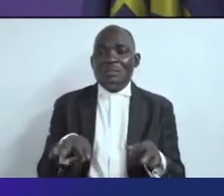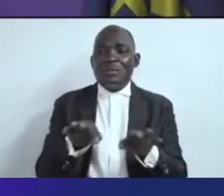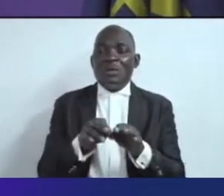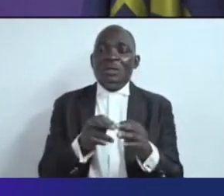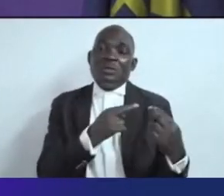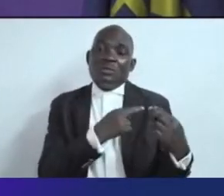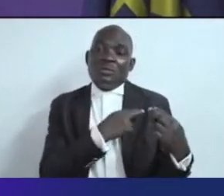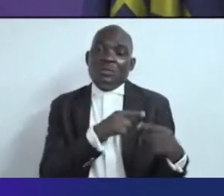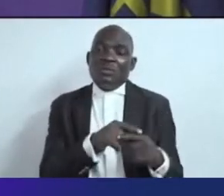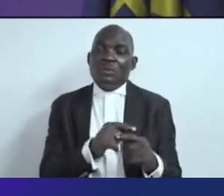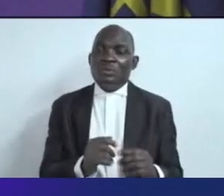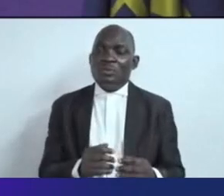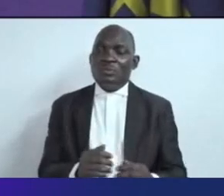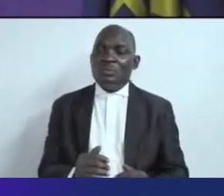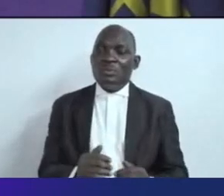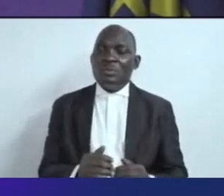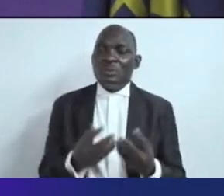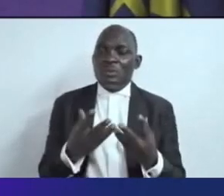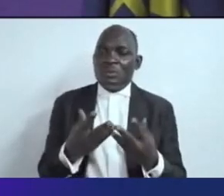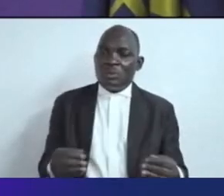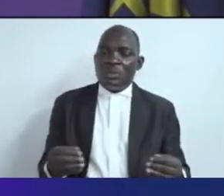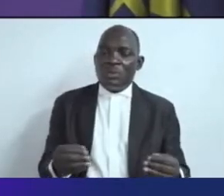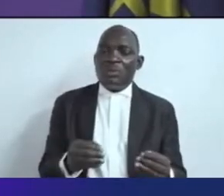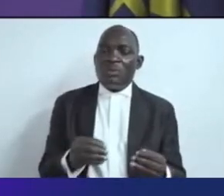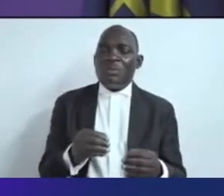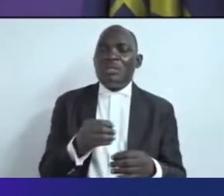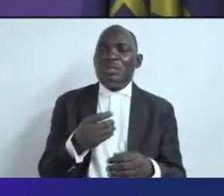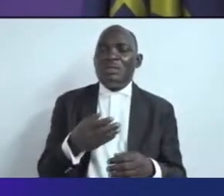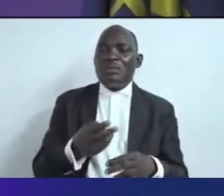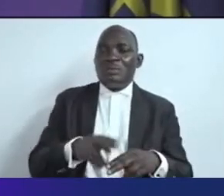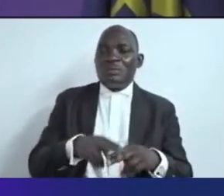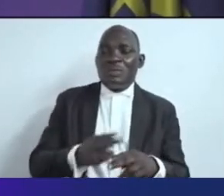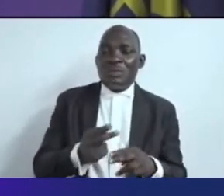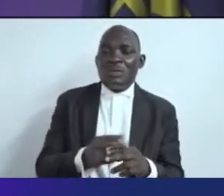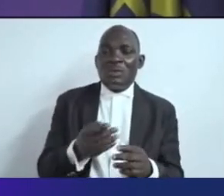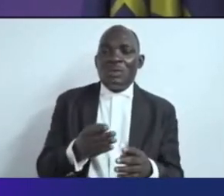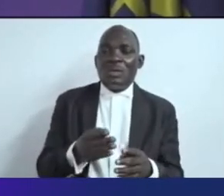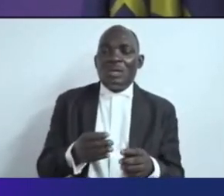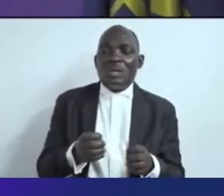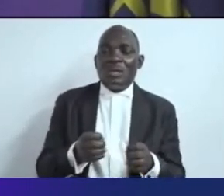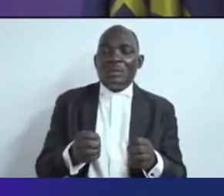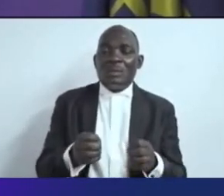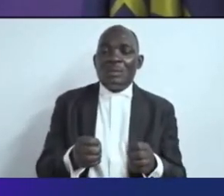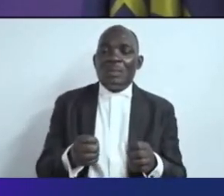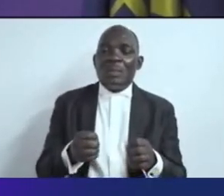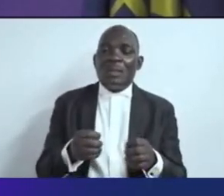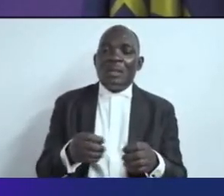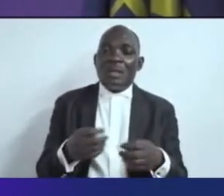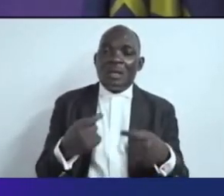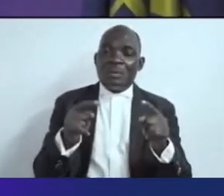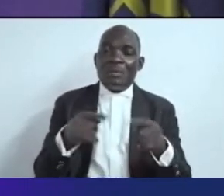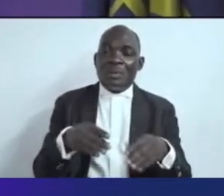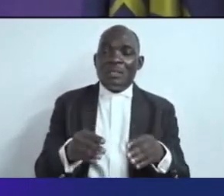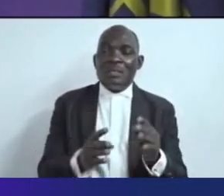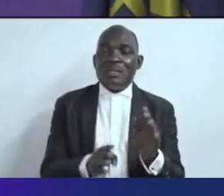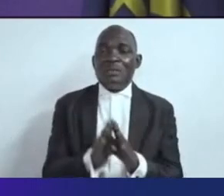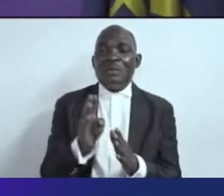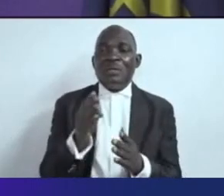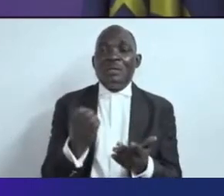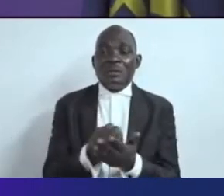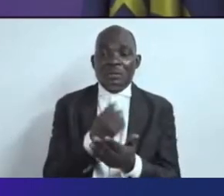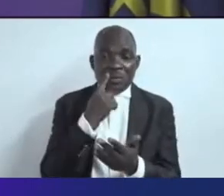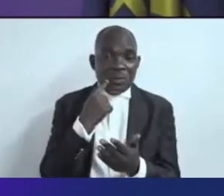in alleviating inflationary pressures for emerging market and developing economies. Looking